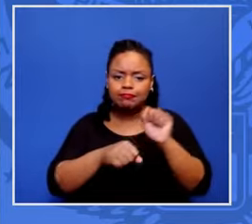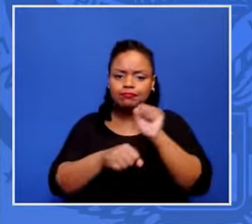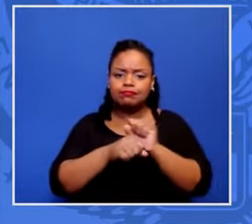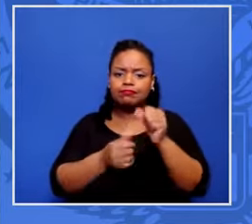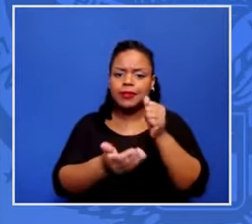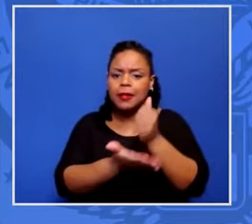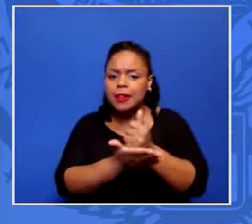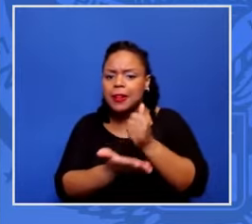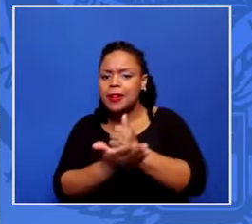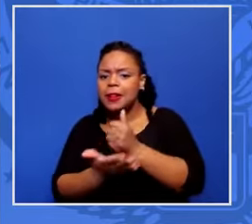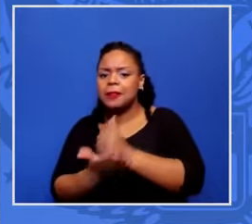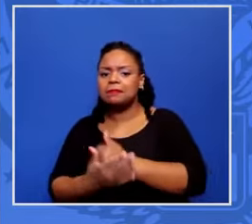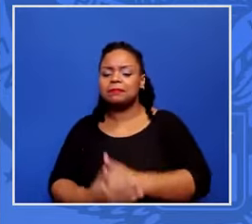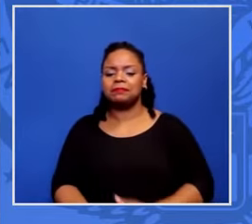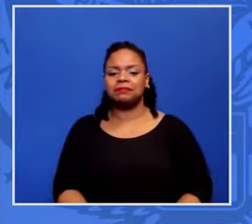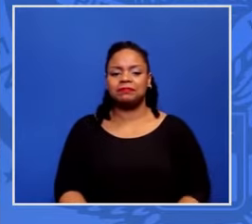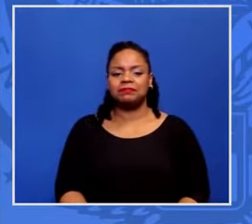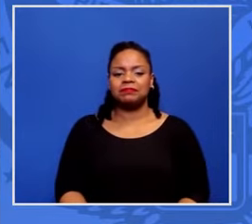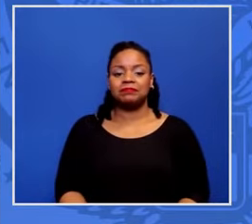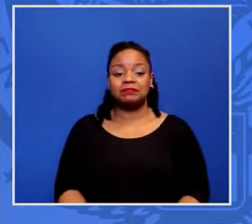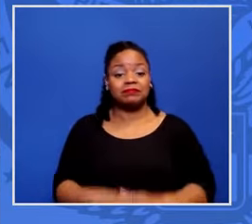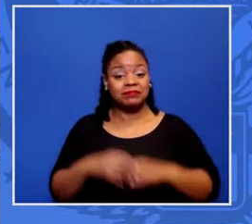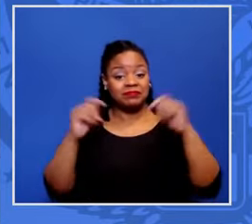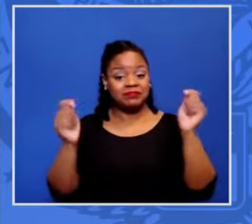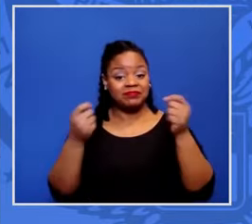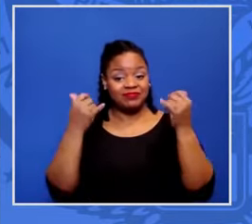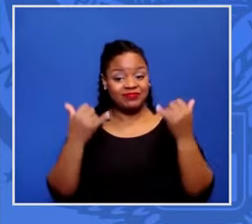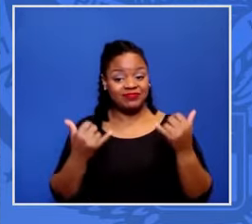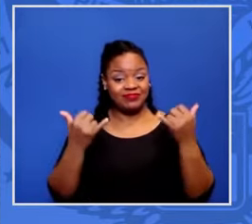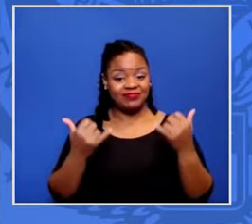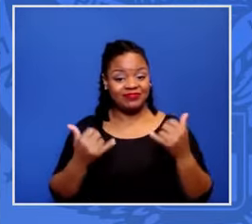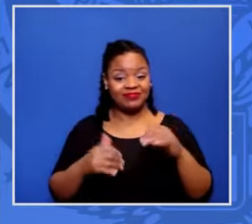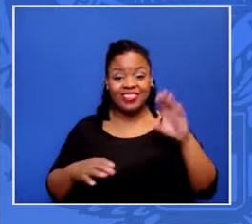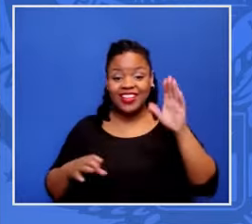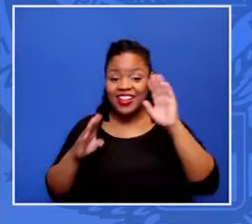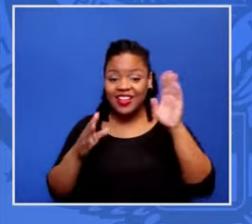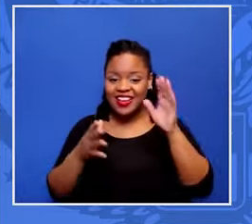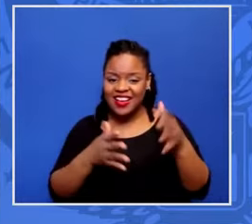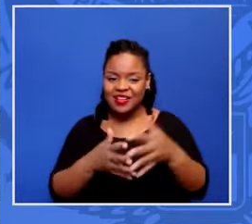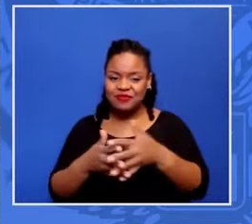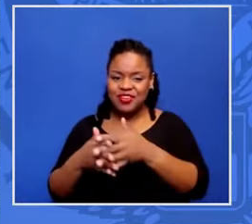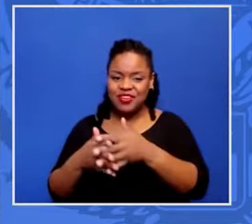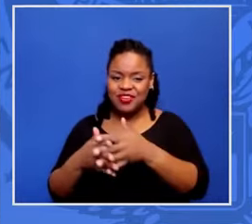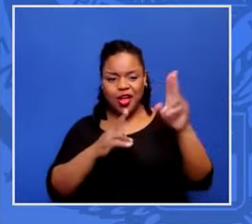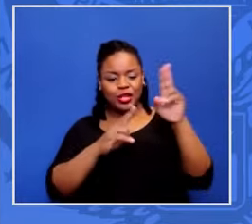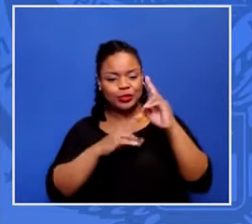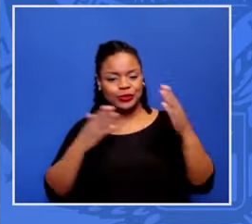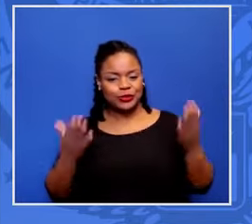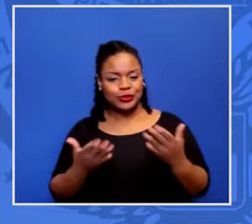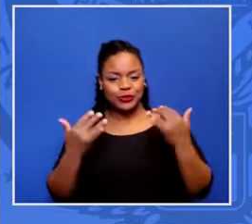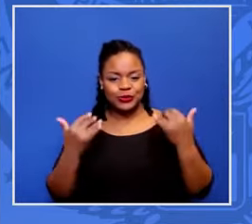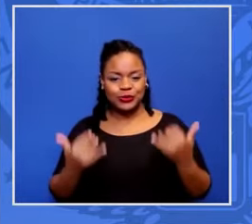Hello, America. We are honored to be here today. We want to be here today to make American history again.